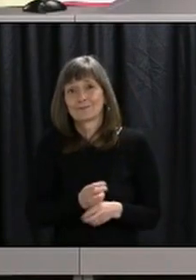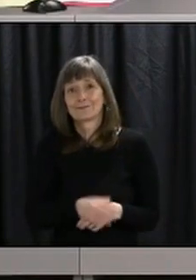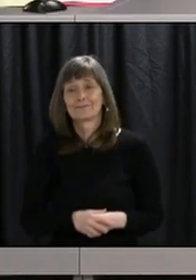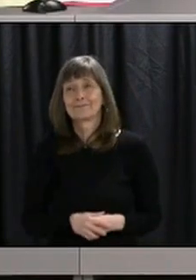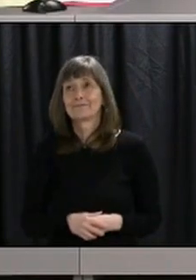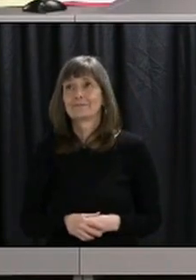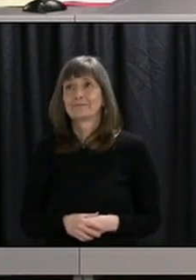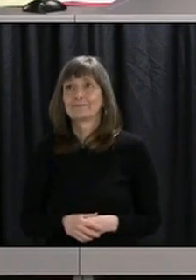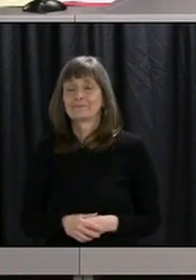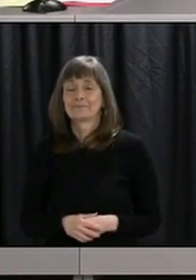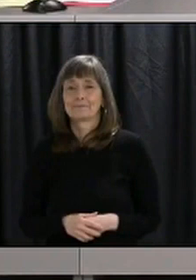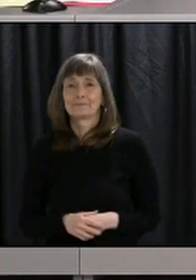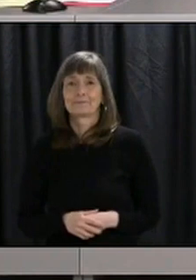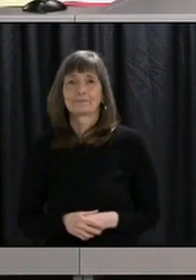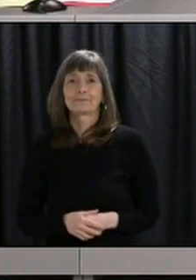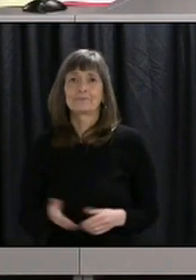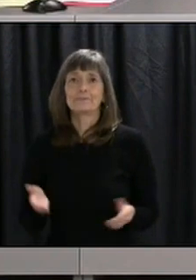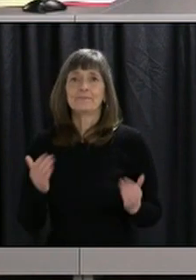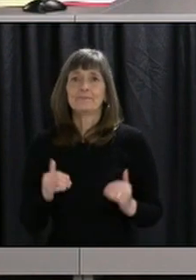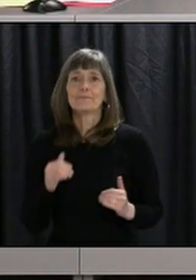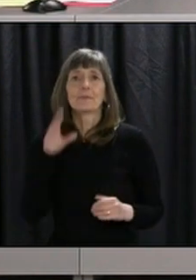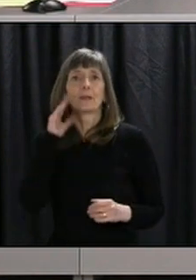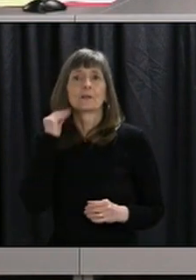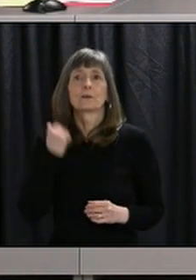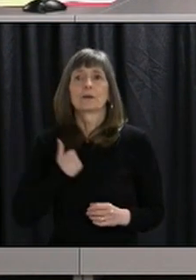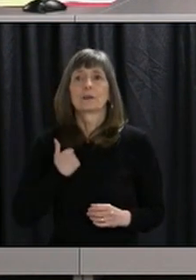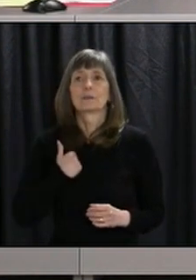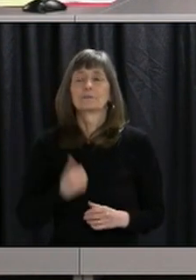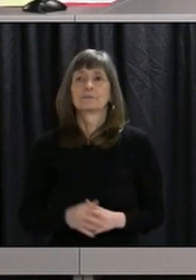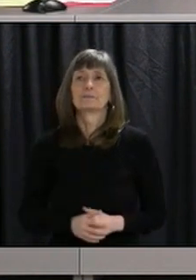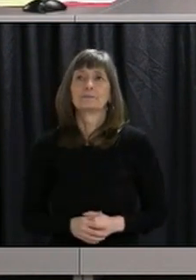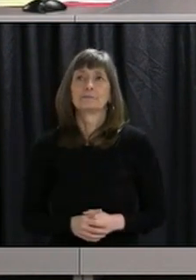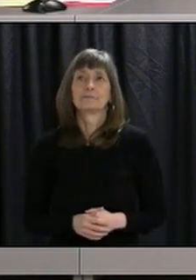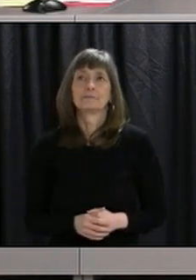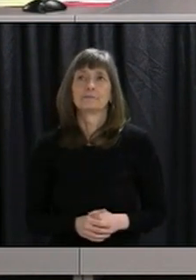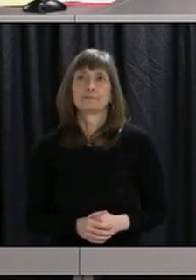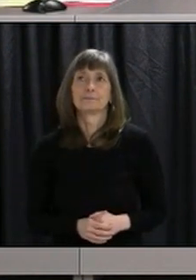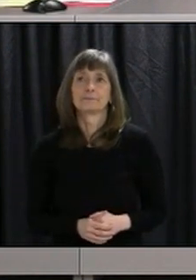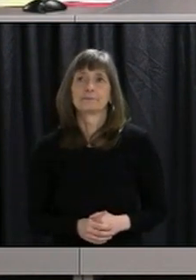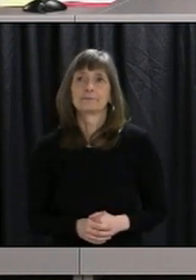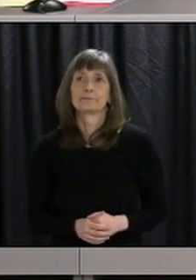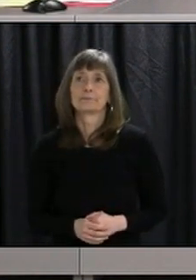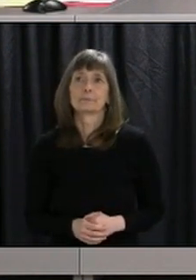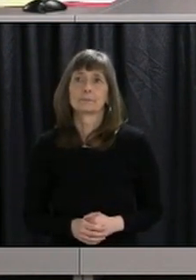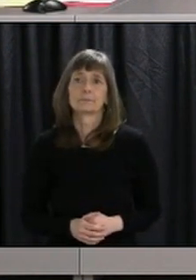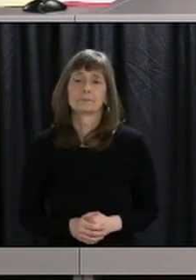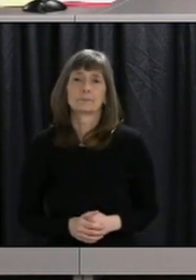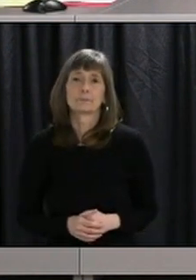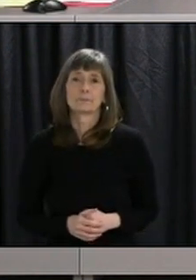Our next questions are from Patrick Butler of Radio Canada. Please go ahead.